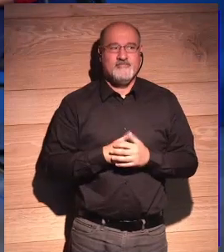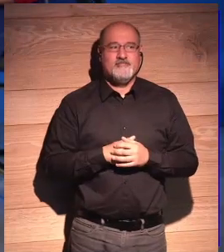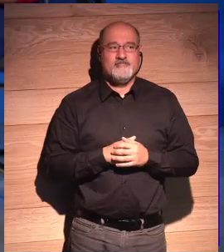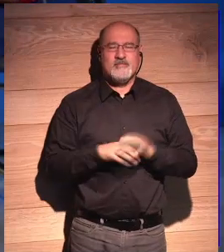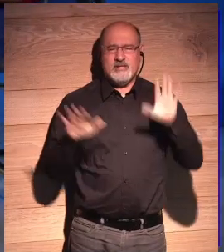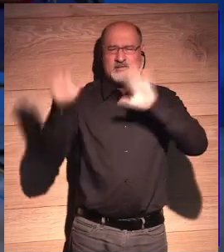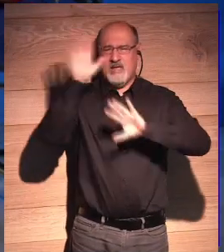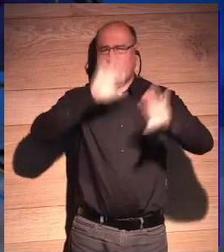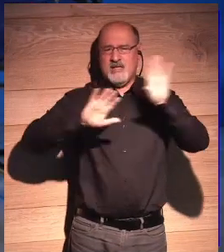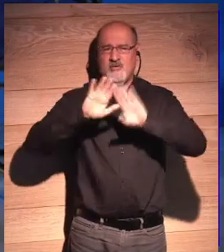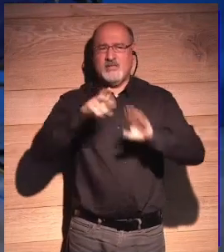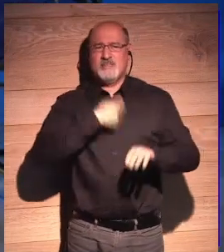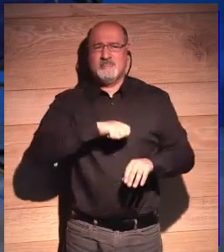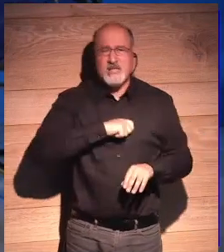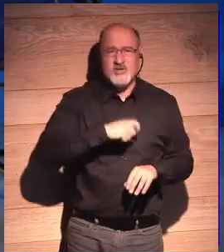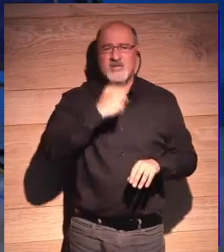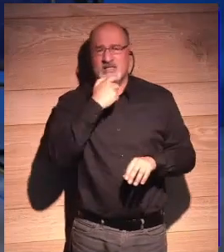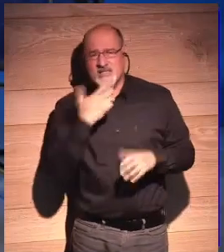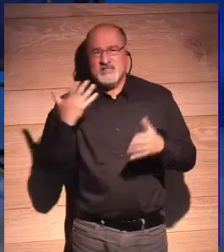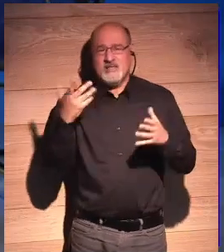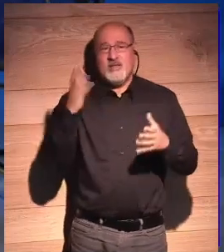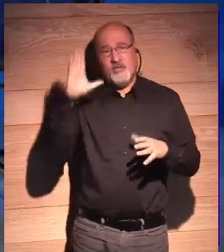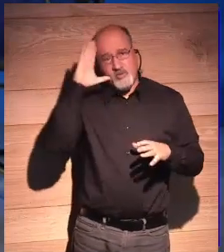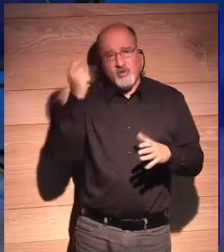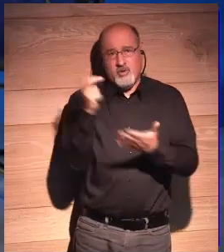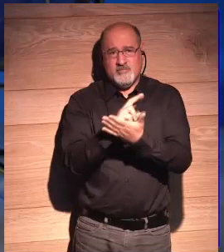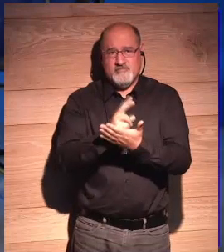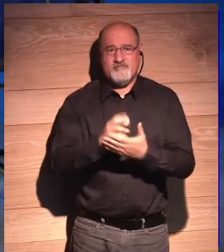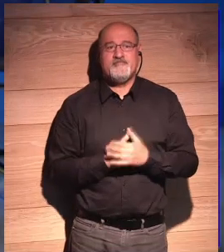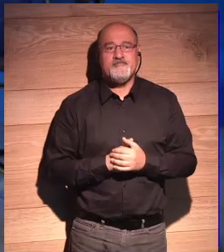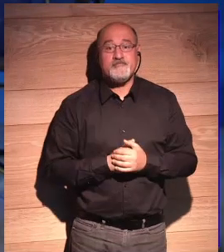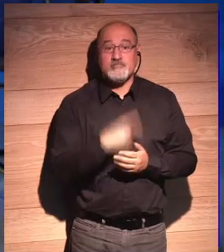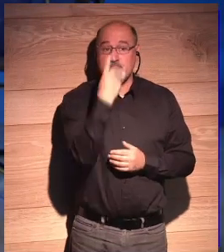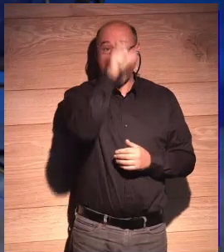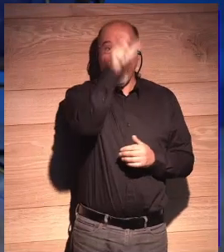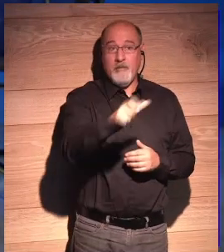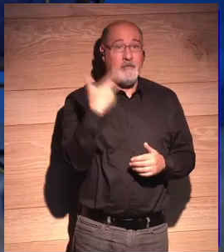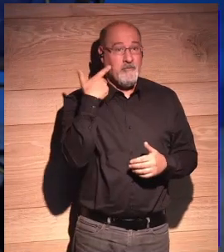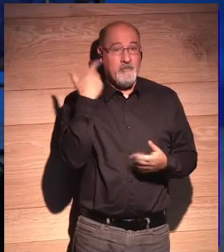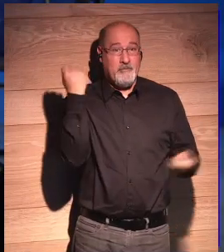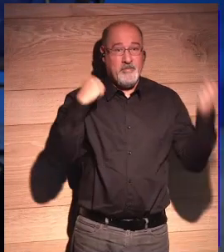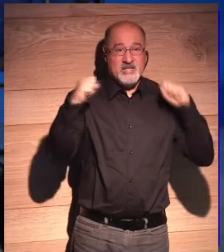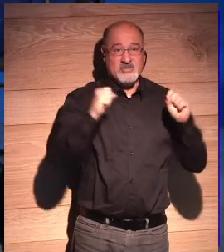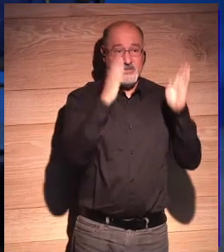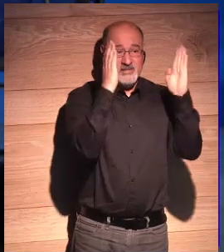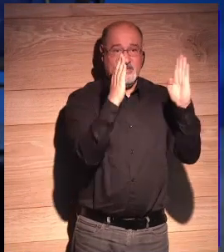Sorry. Yeah, it was a little bit of a mess. I haven't slept very well today. So, one of